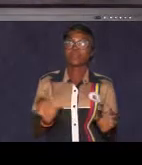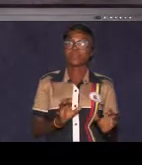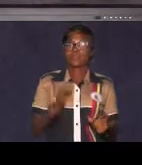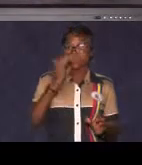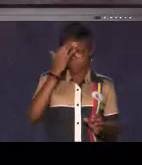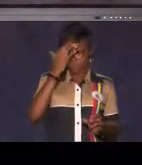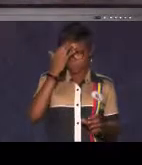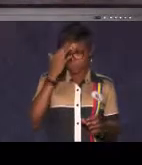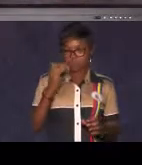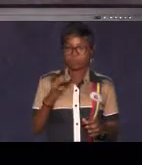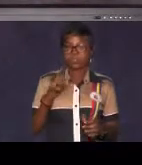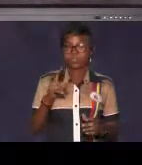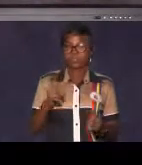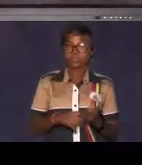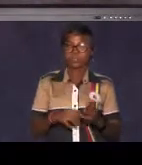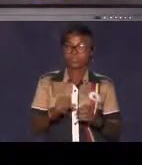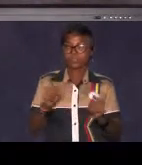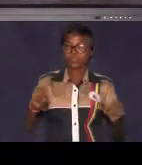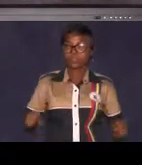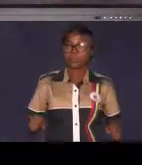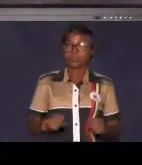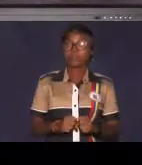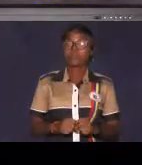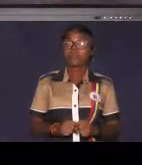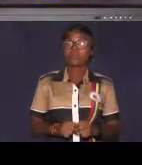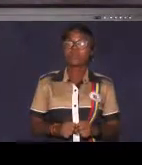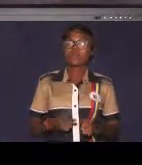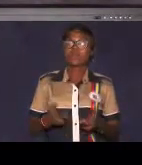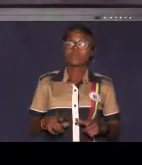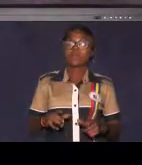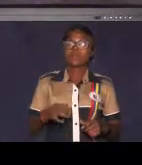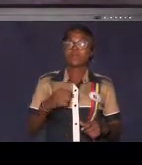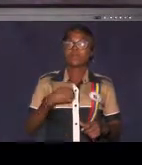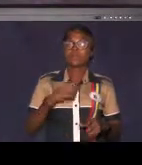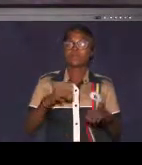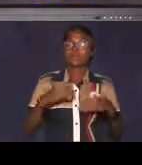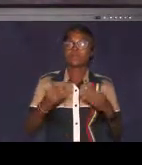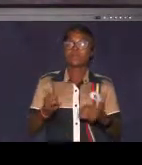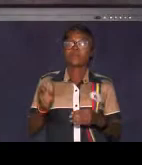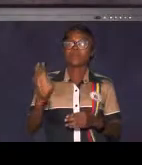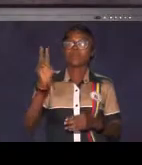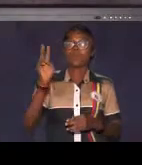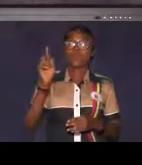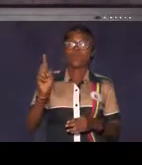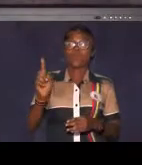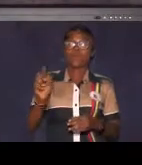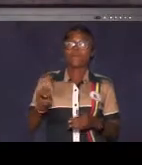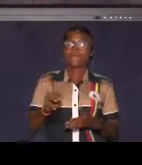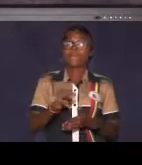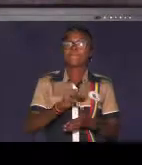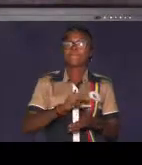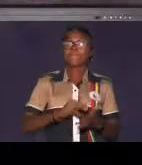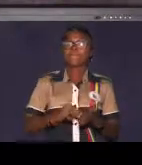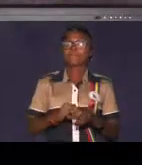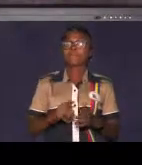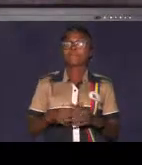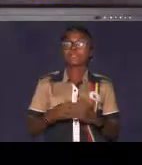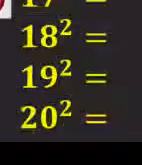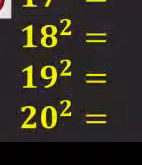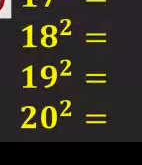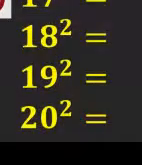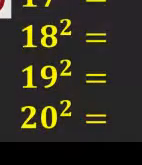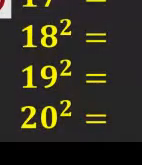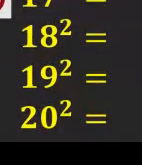So do you know the square of all these, the squares of these numbers? Let me give you 1 minute and see how many of them you can fill up.